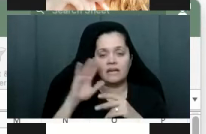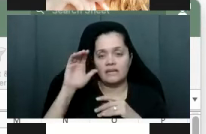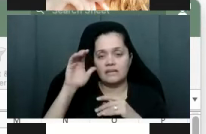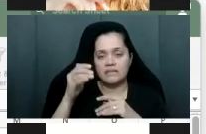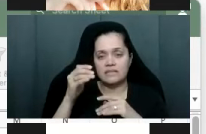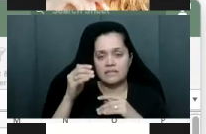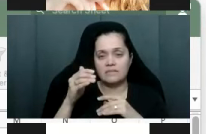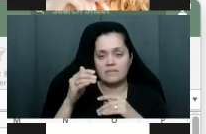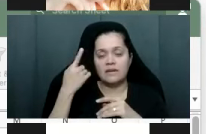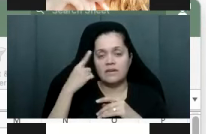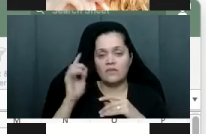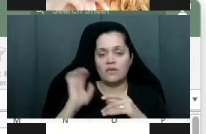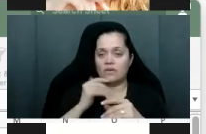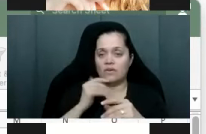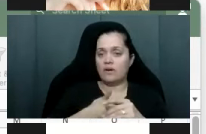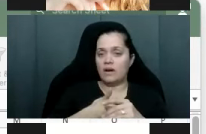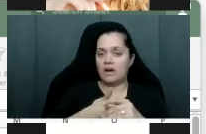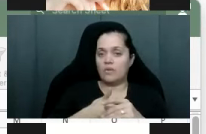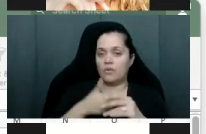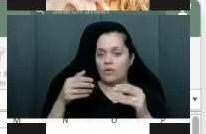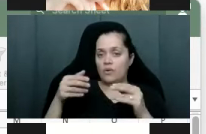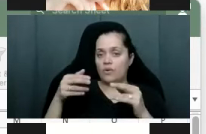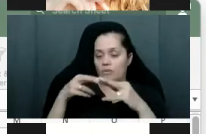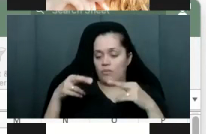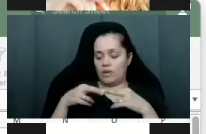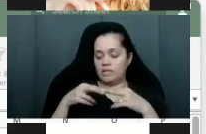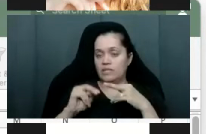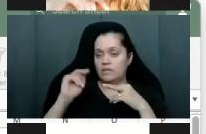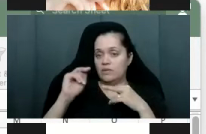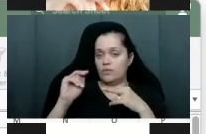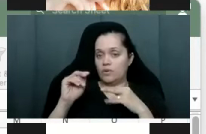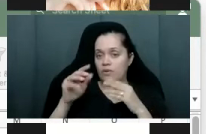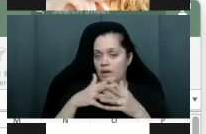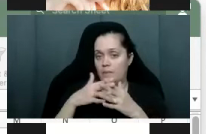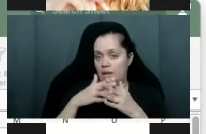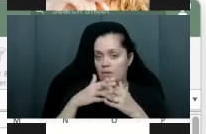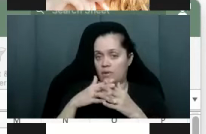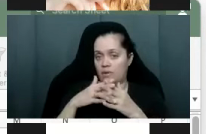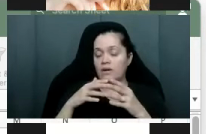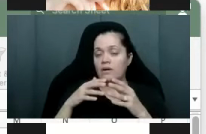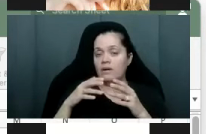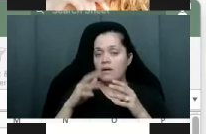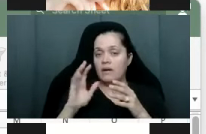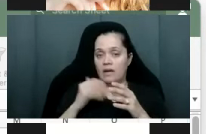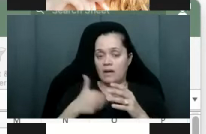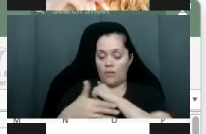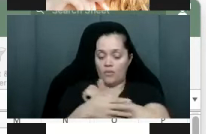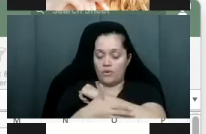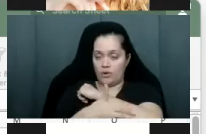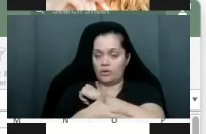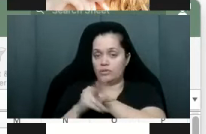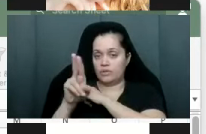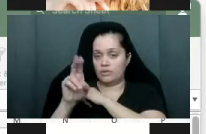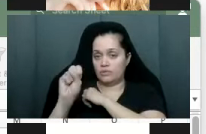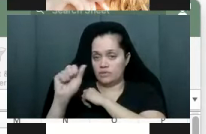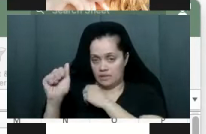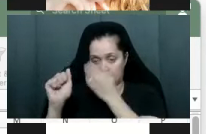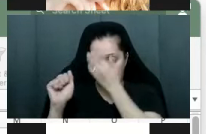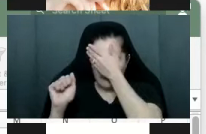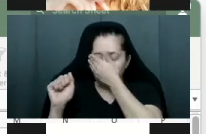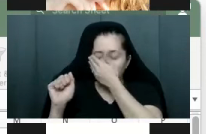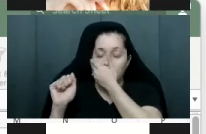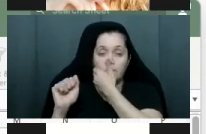that for our own region, North America, including our own country, USA,